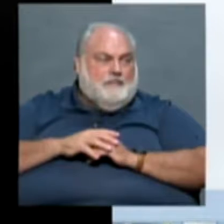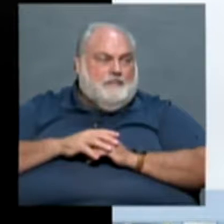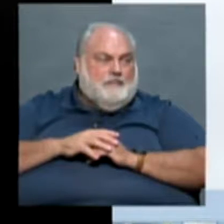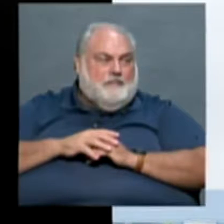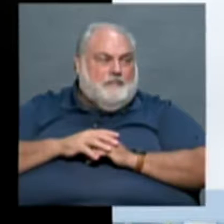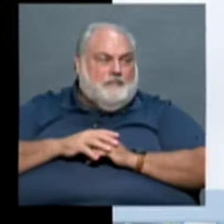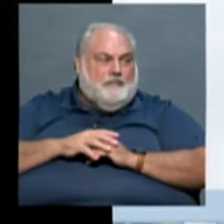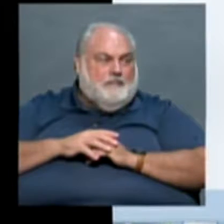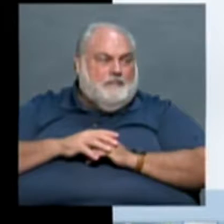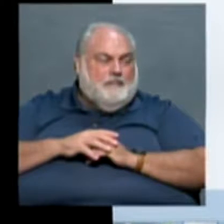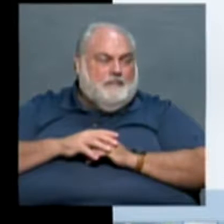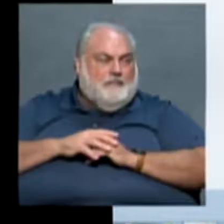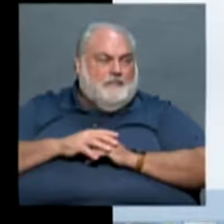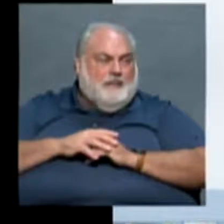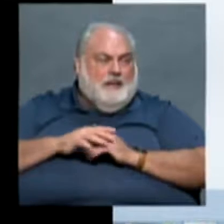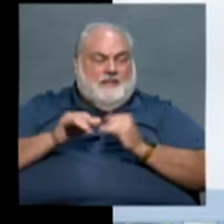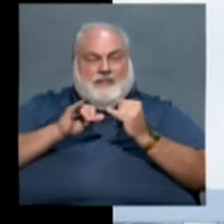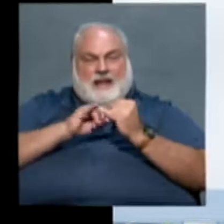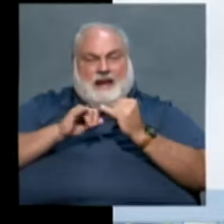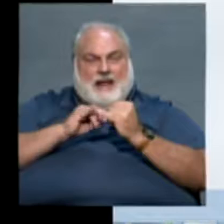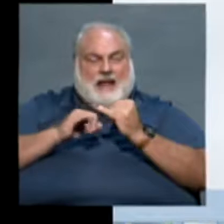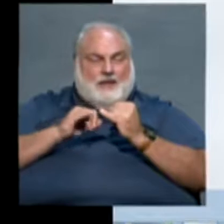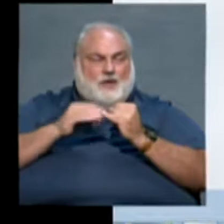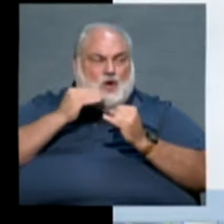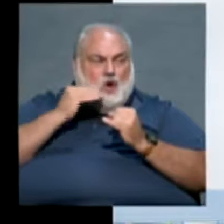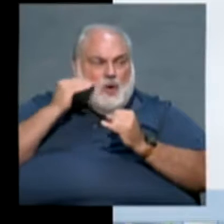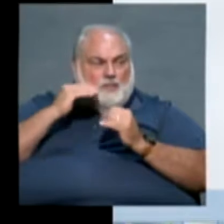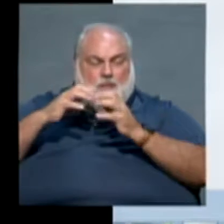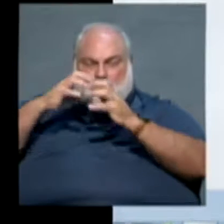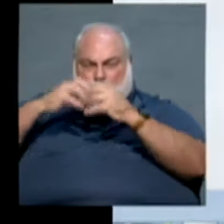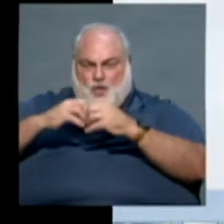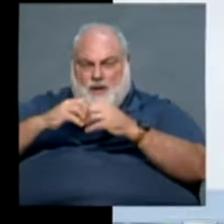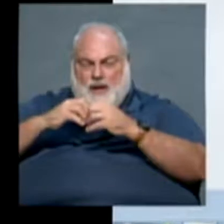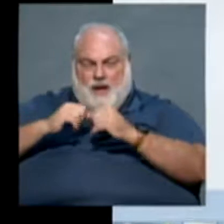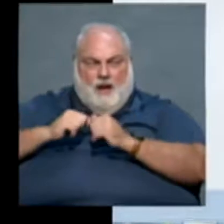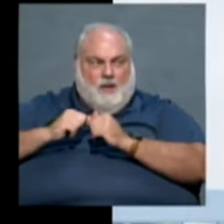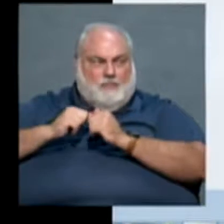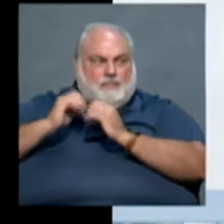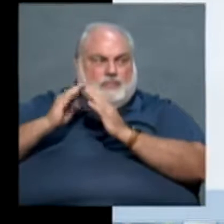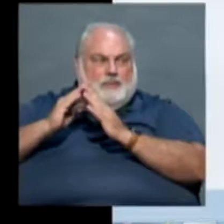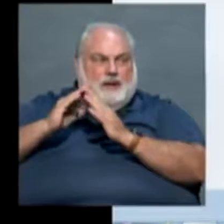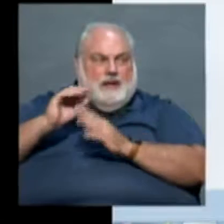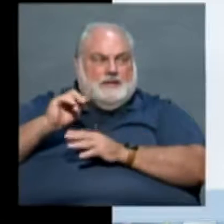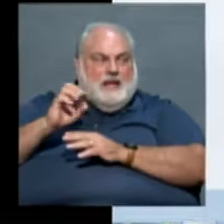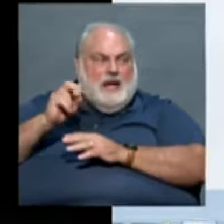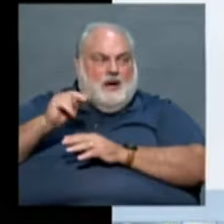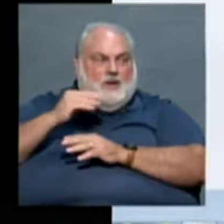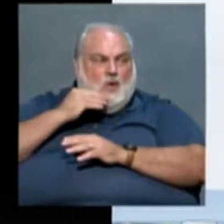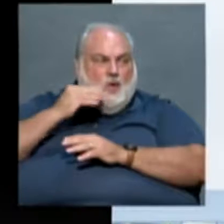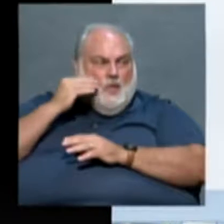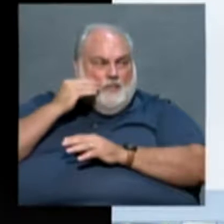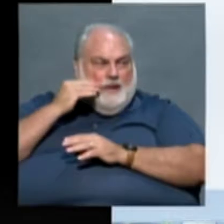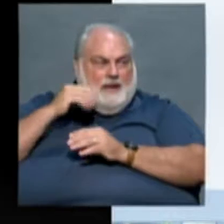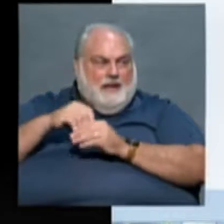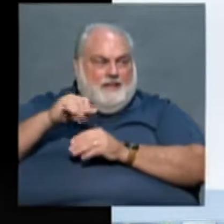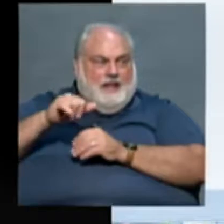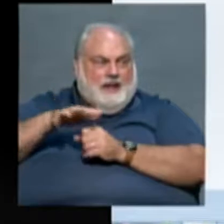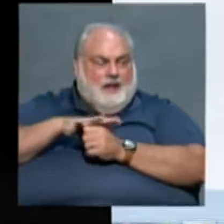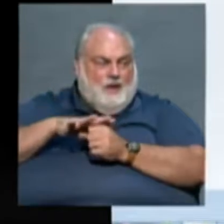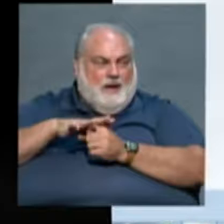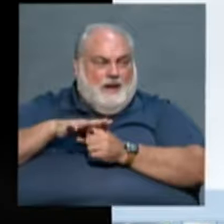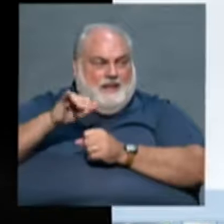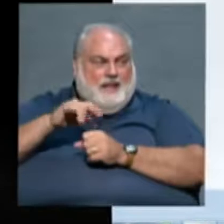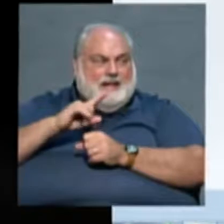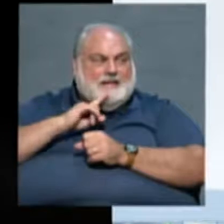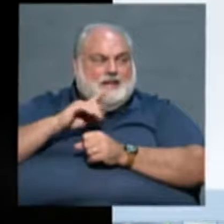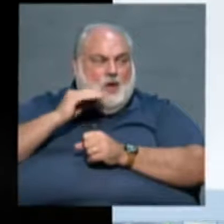This is one of these. The last one was one of the homes that was tore down that we put a townhouse in too. This